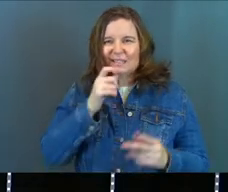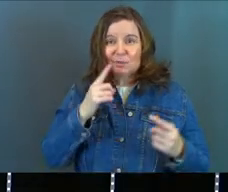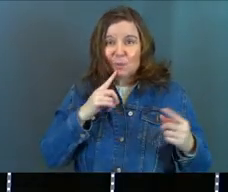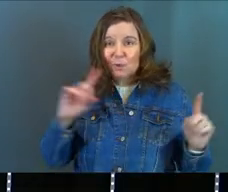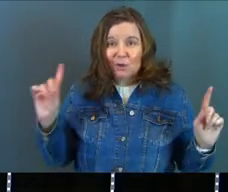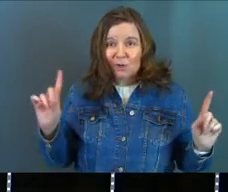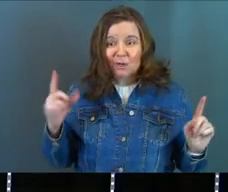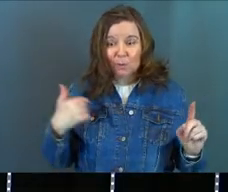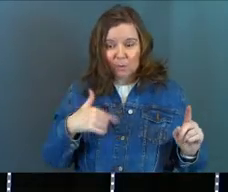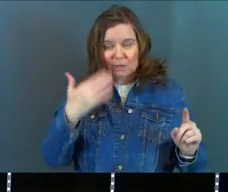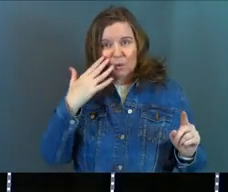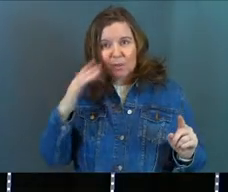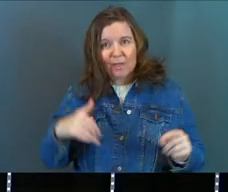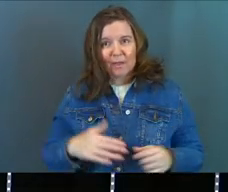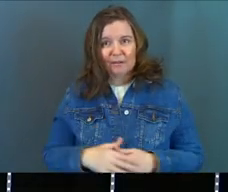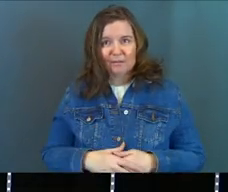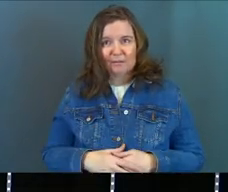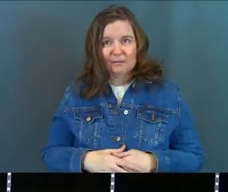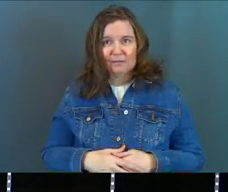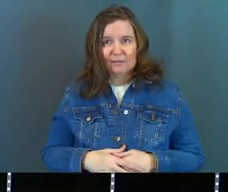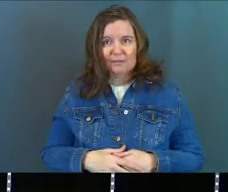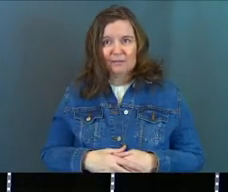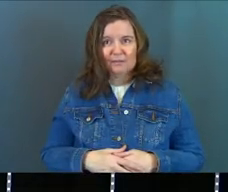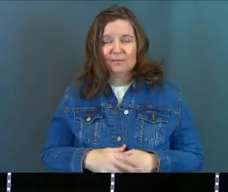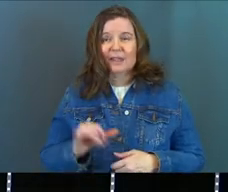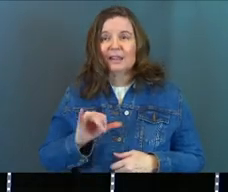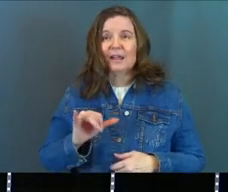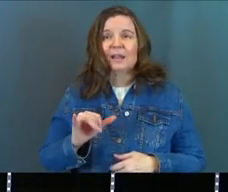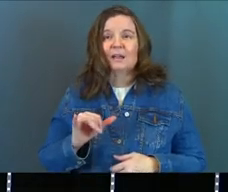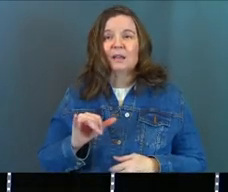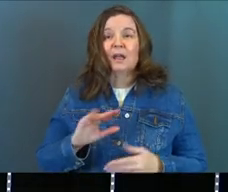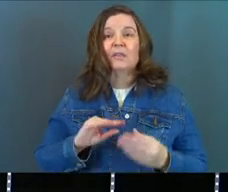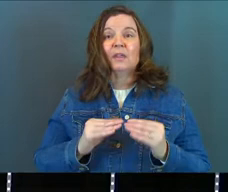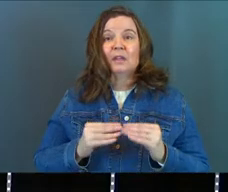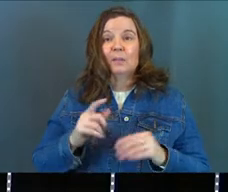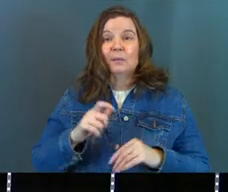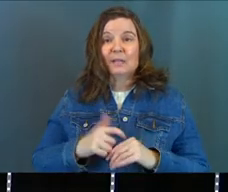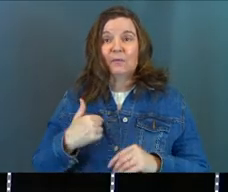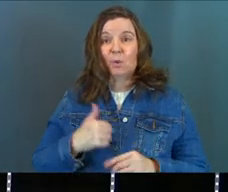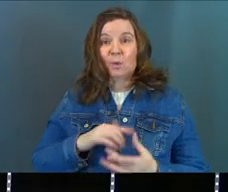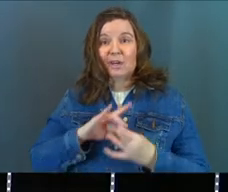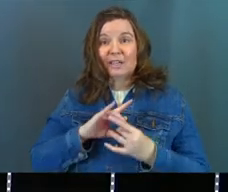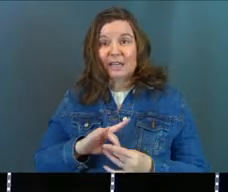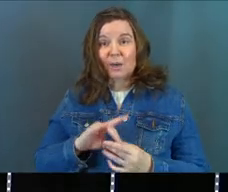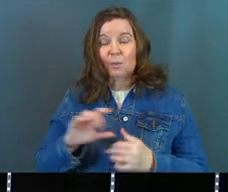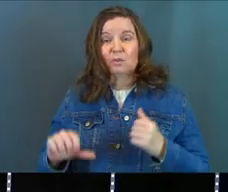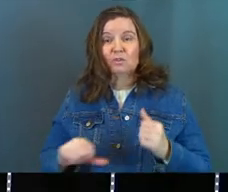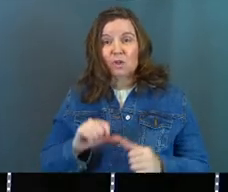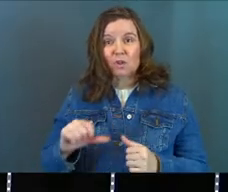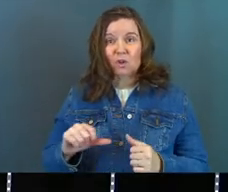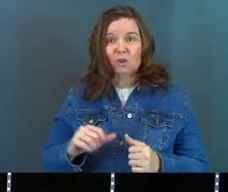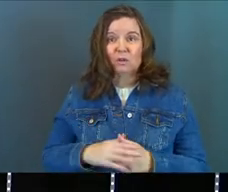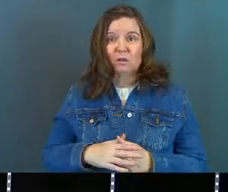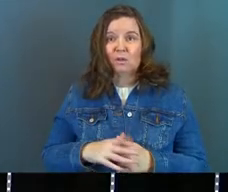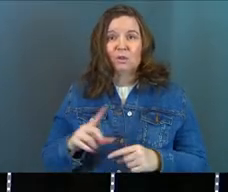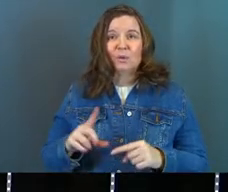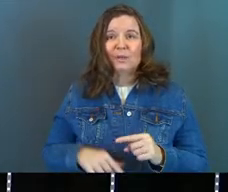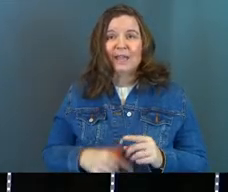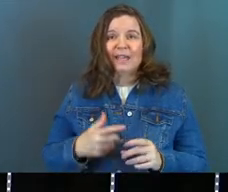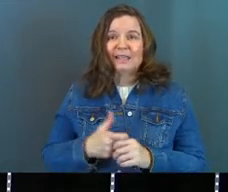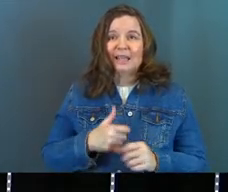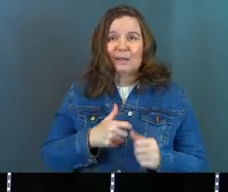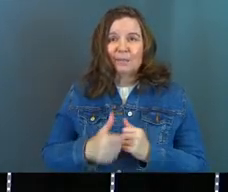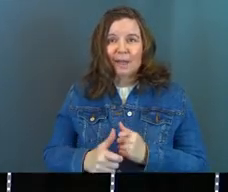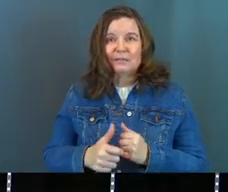doesn't work. Like, we know that. Like, just the number of times that we're connected with each other, you can't